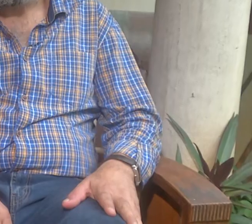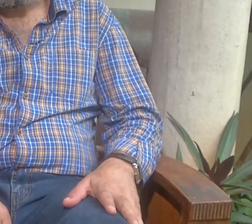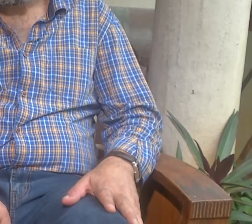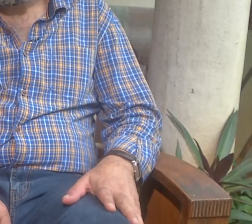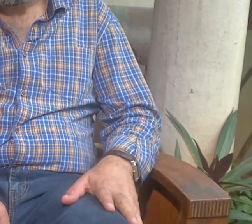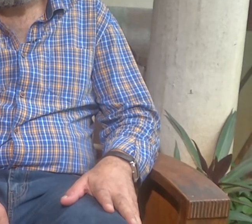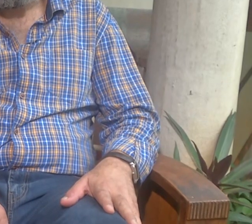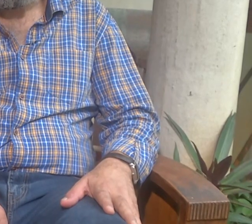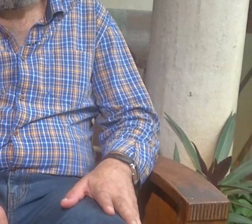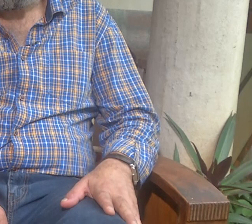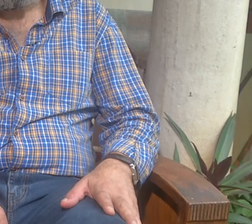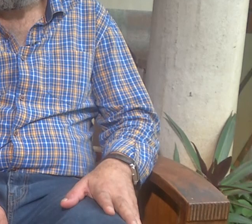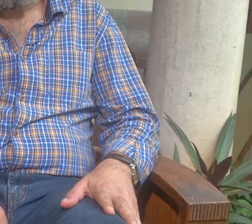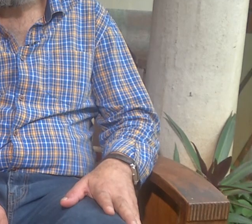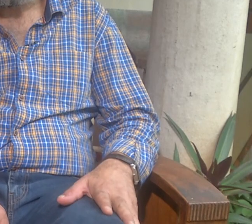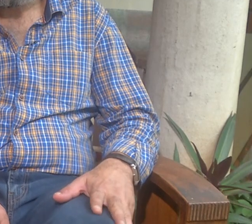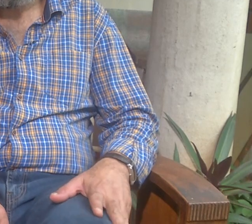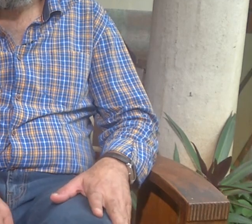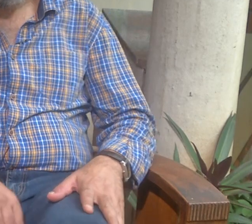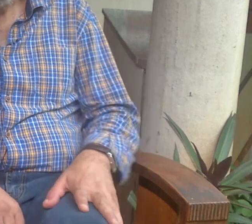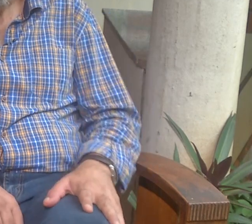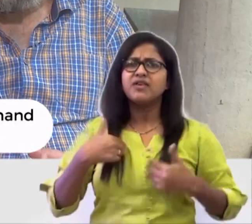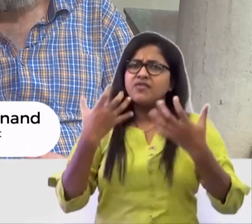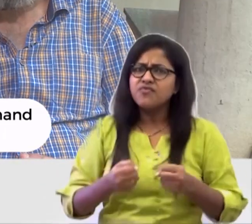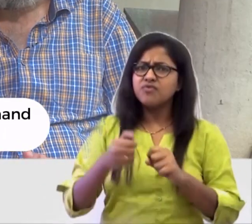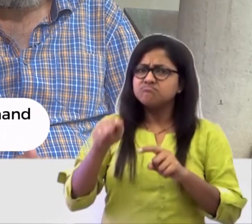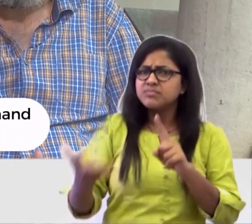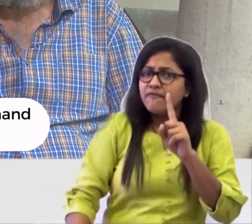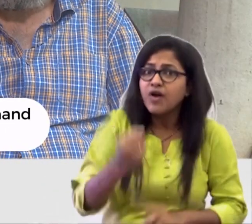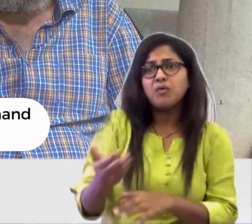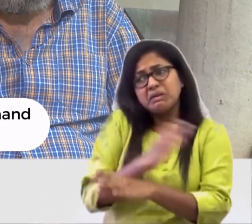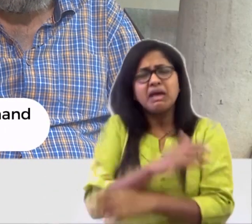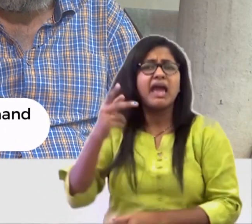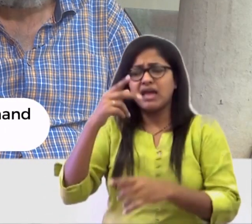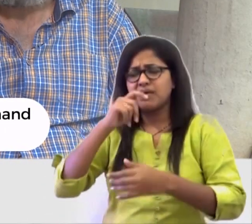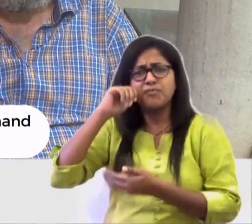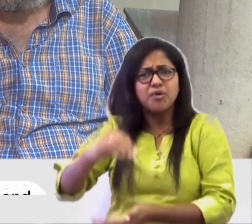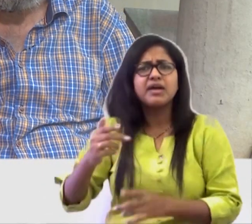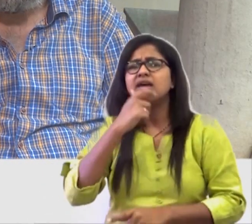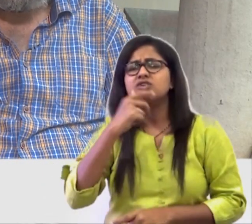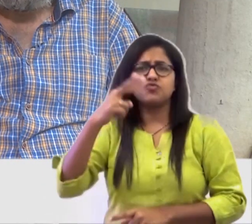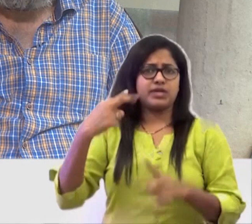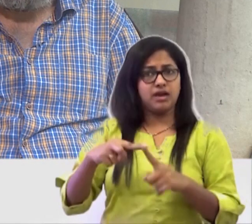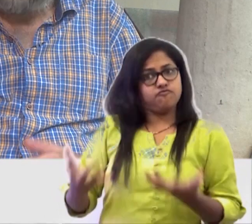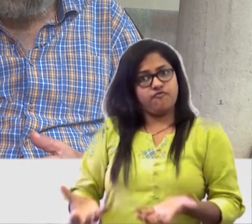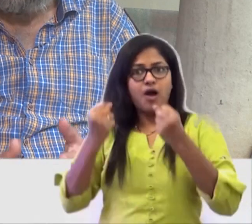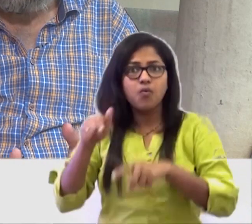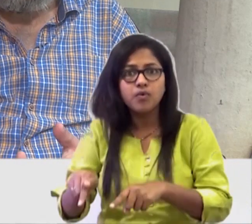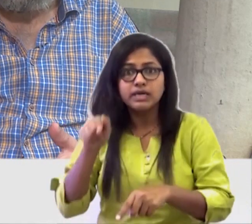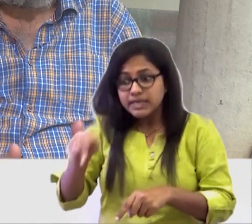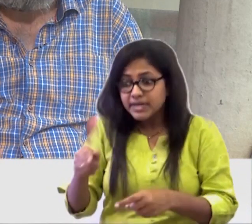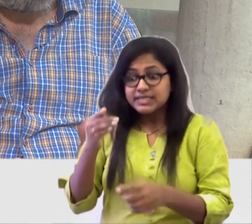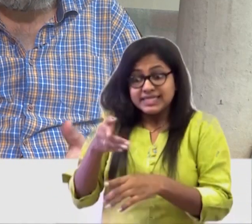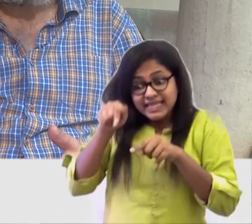more. Ravdeep Singh Anand, founder of DART, on camera. We got him diagnosed pretty early when he was only 2.5. From there